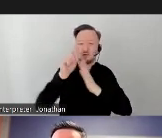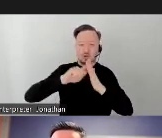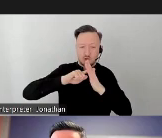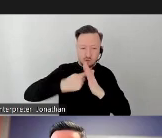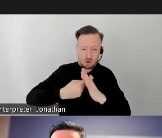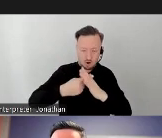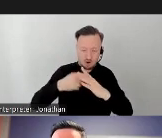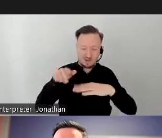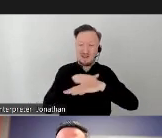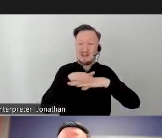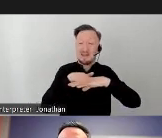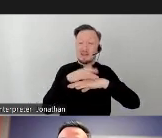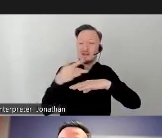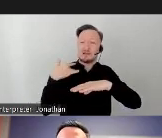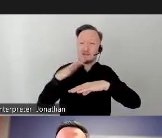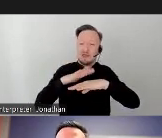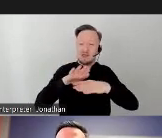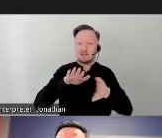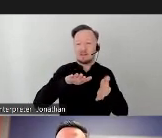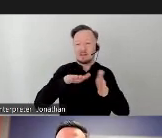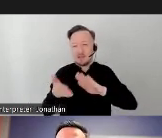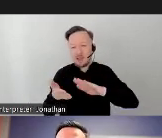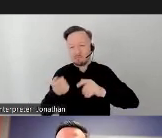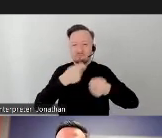and regeneration.